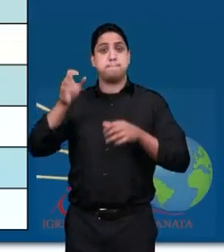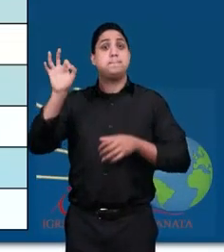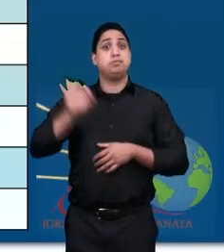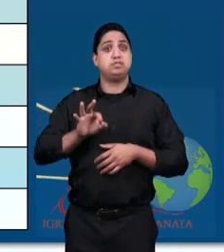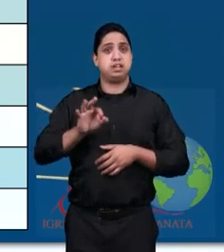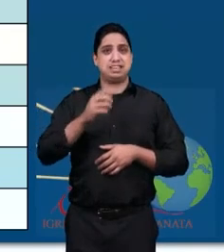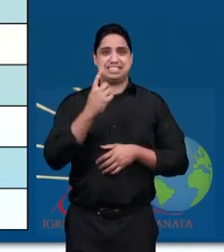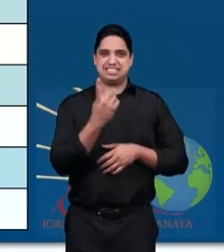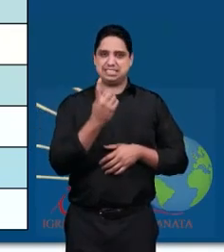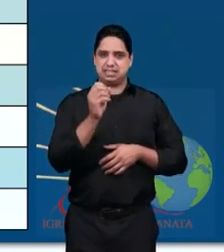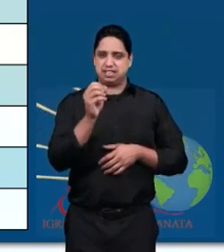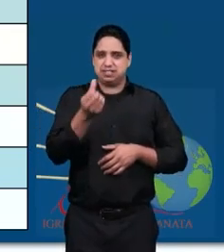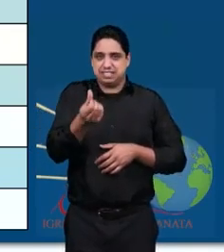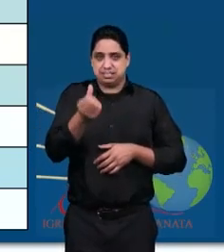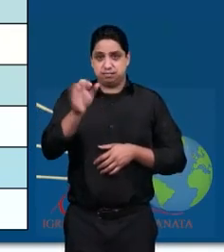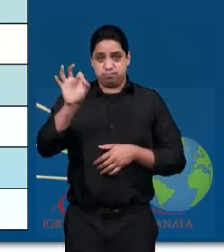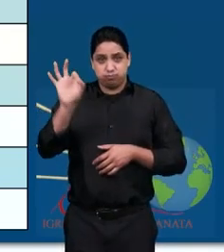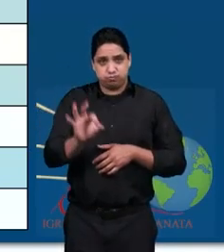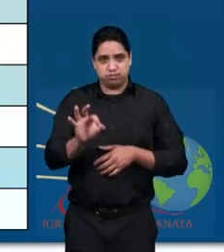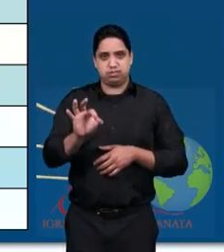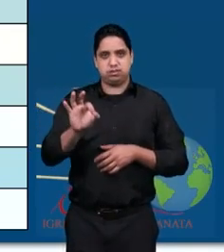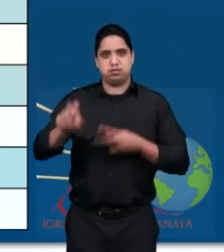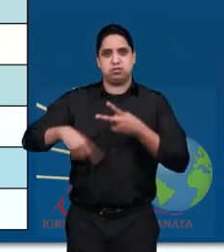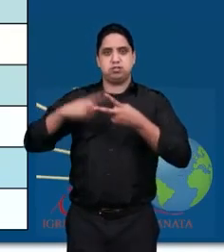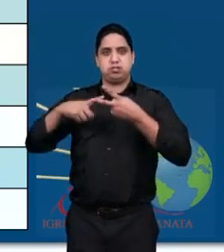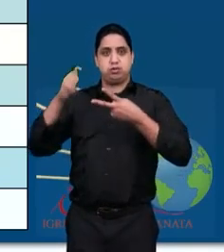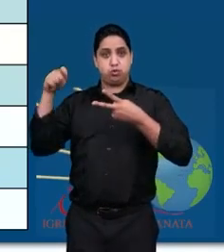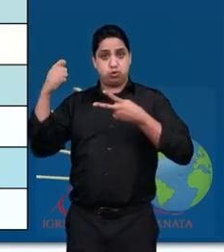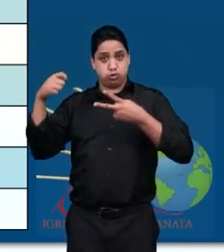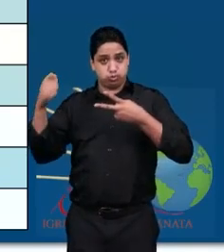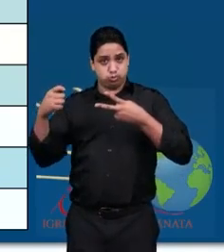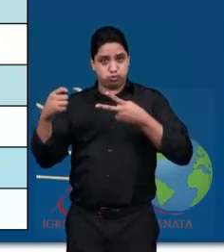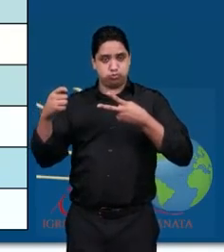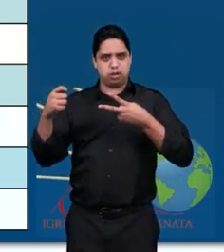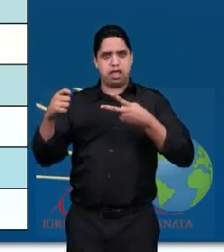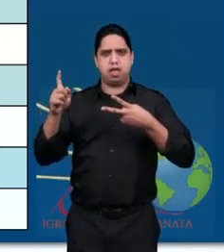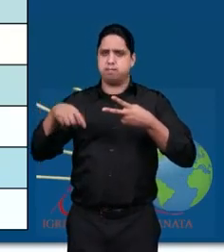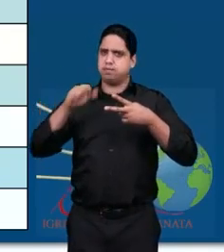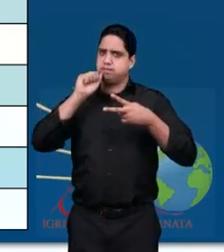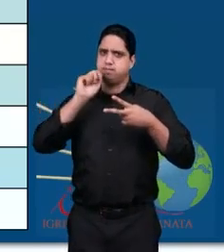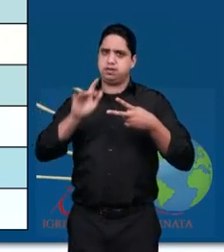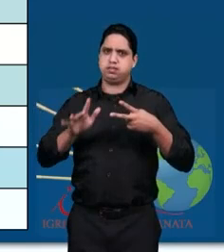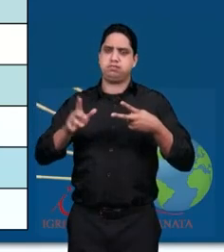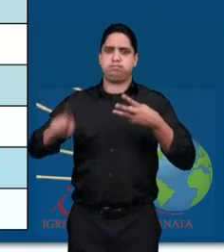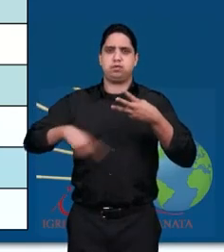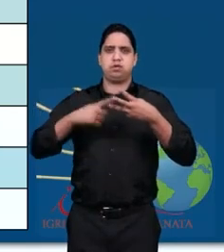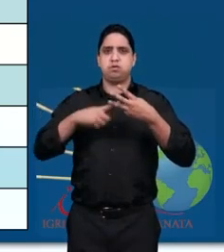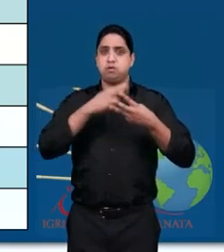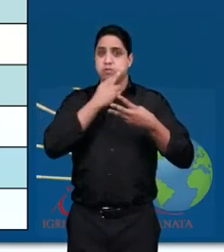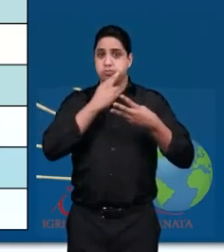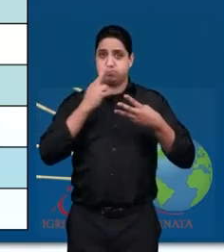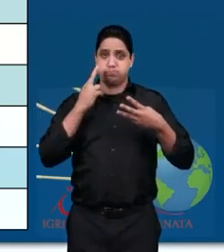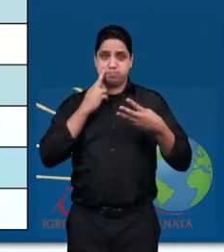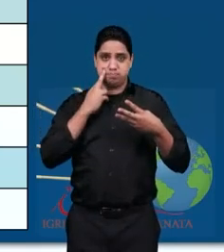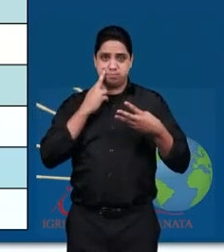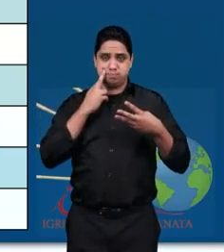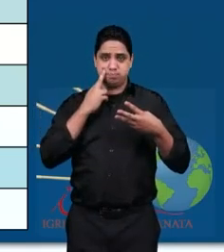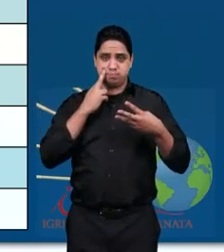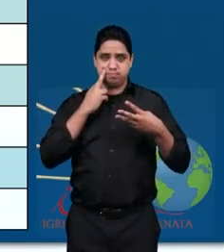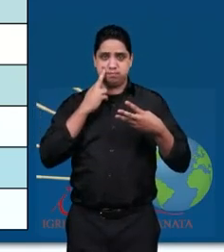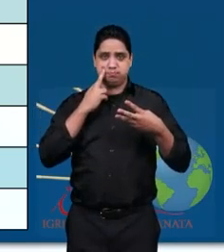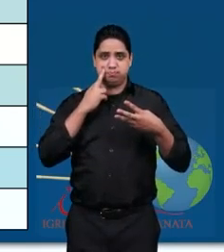106.45%. Second place, Rio Grande do Sul, which is a blessing for us. Roraima, also, 98,